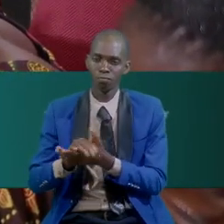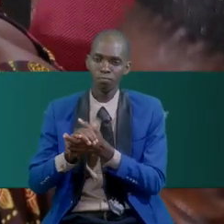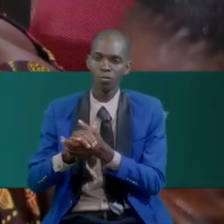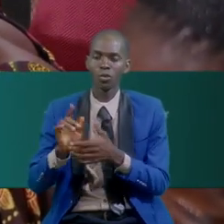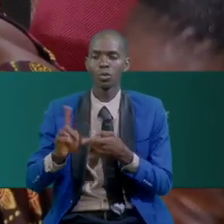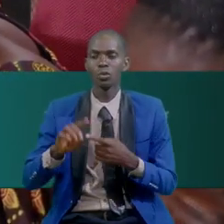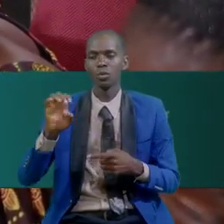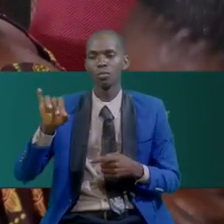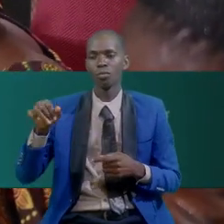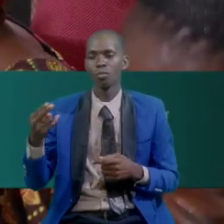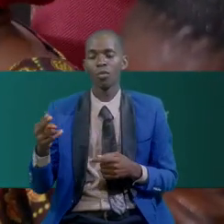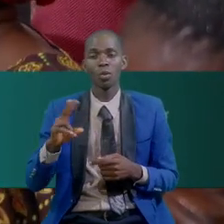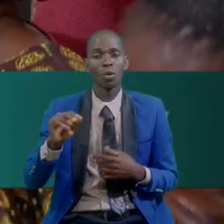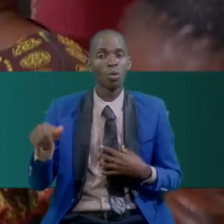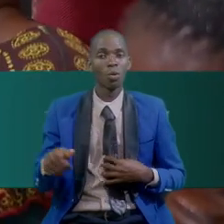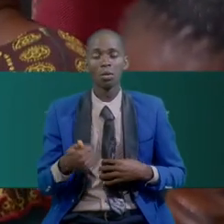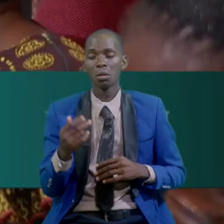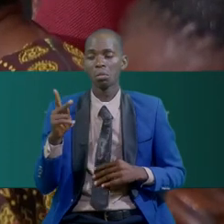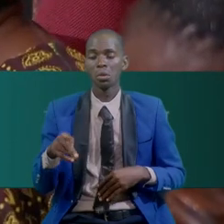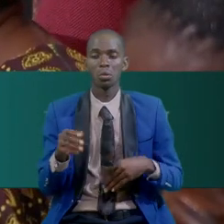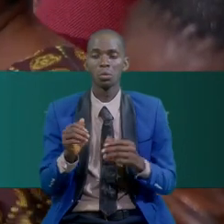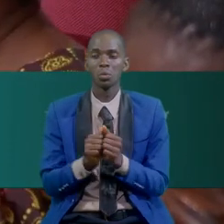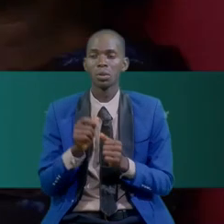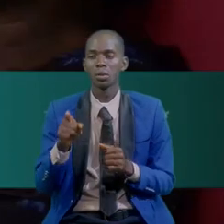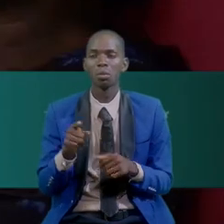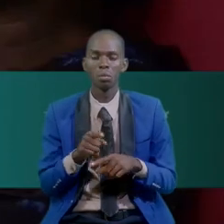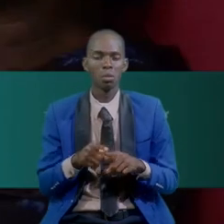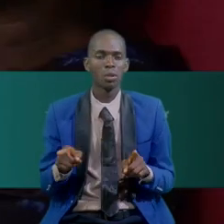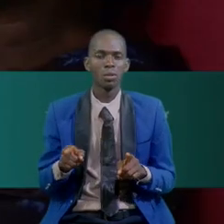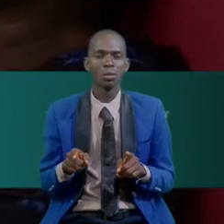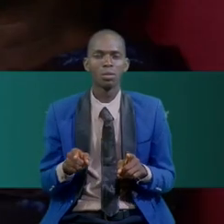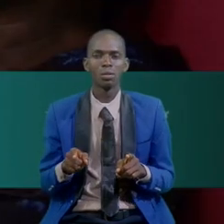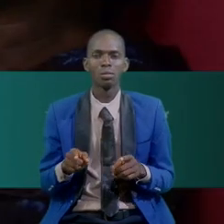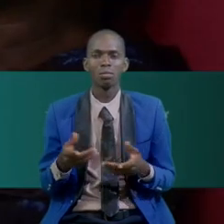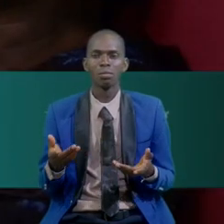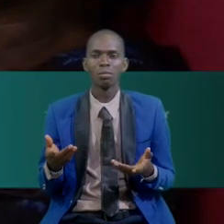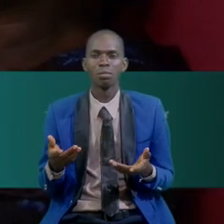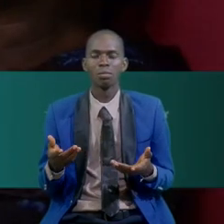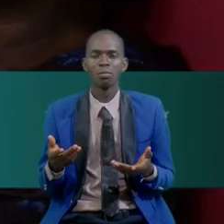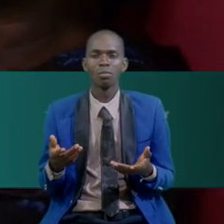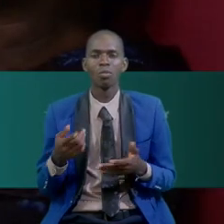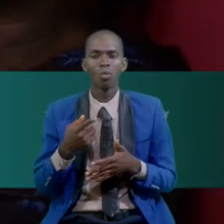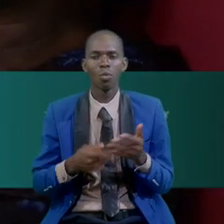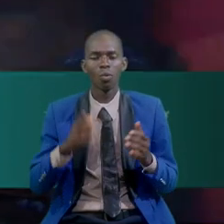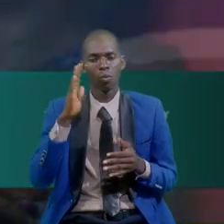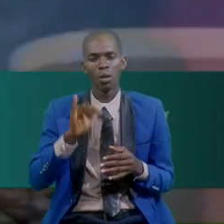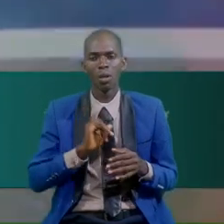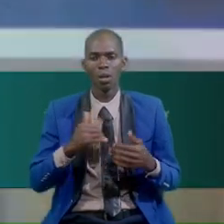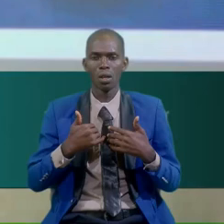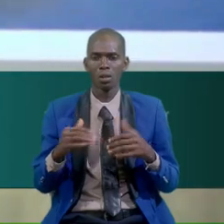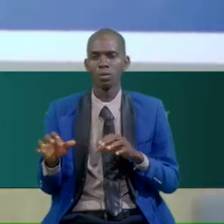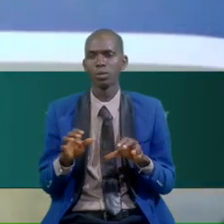No other person with him. What would I have done myself now? if I'm invited to a